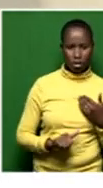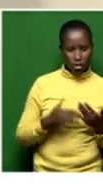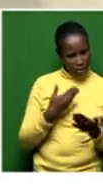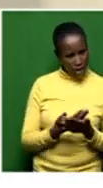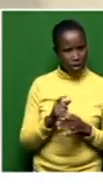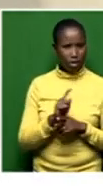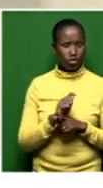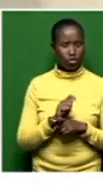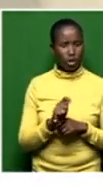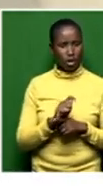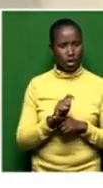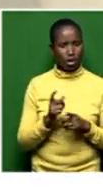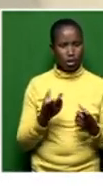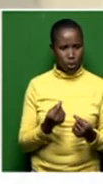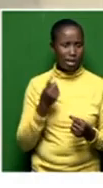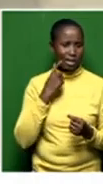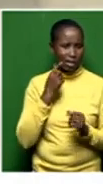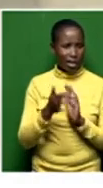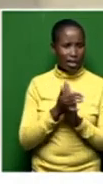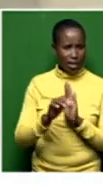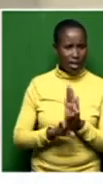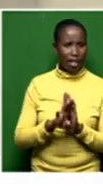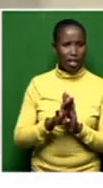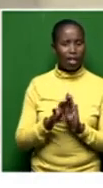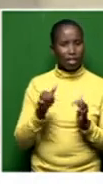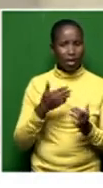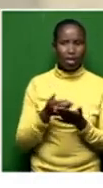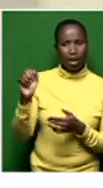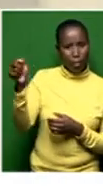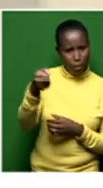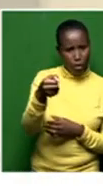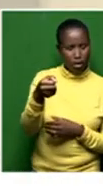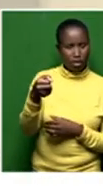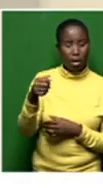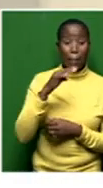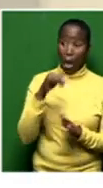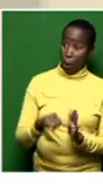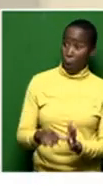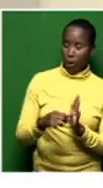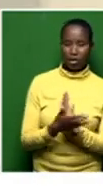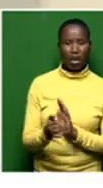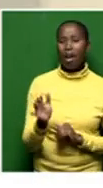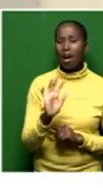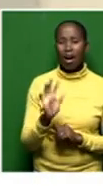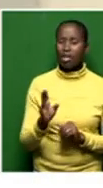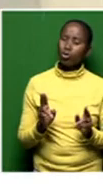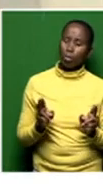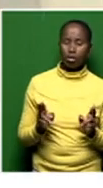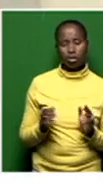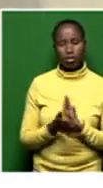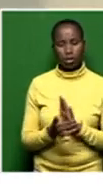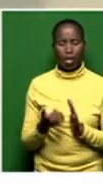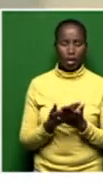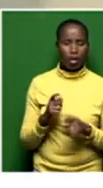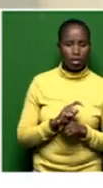could have used that period in order to upskill them and put them in those positions. They're not critical skills per se, but they have not done that.